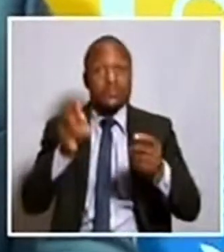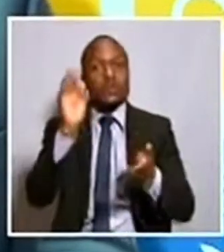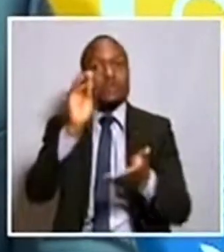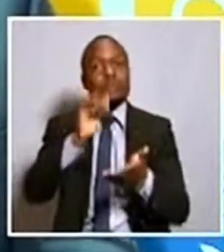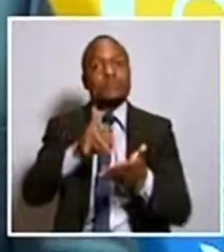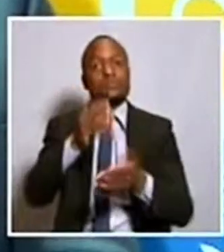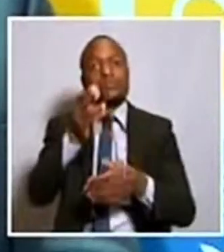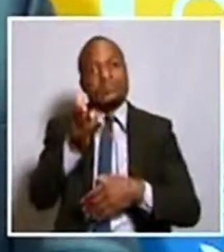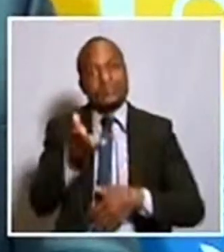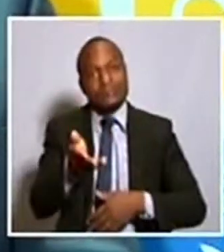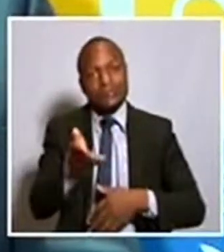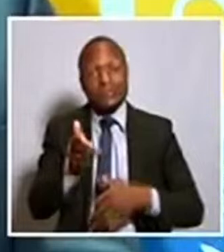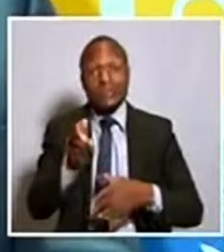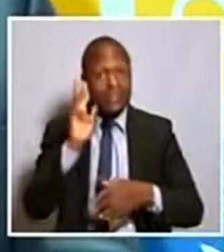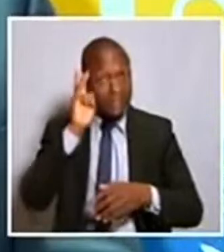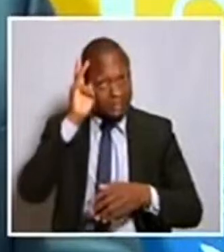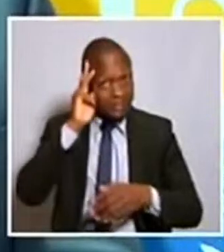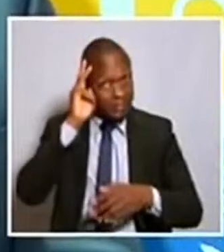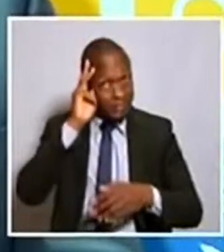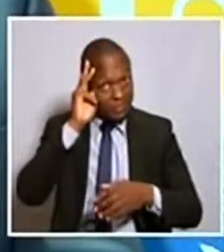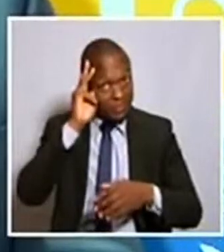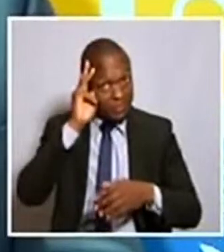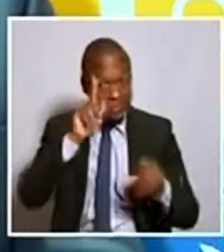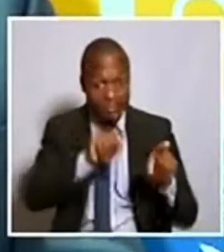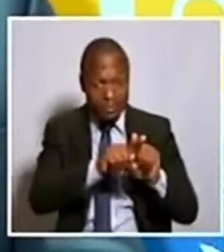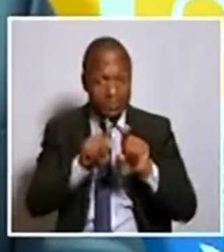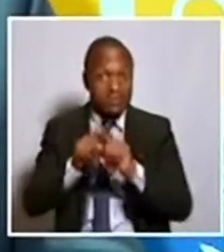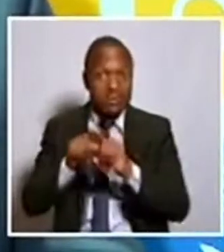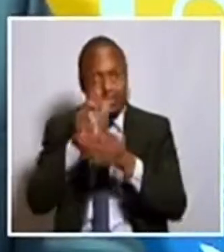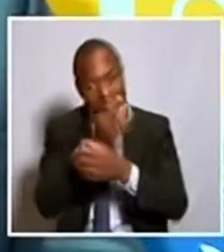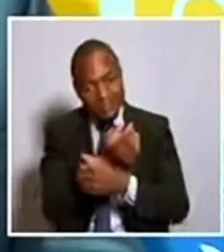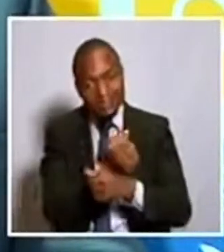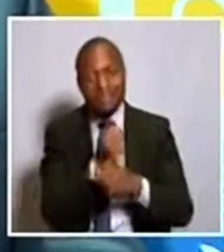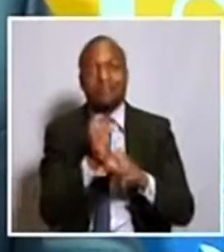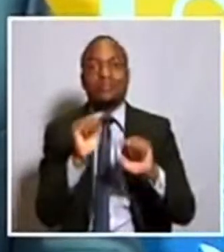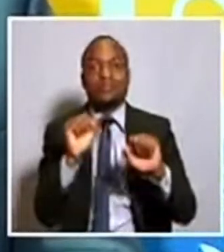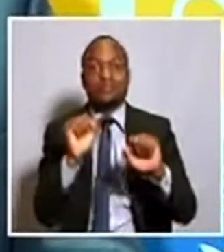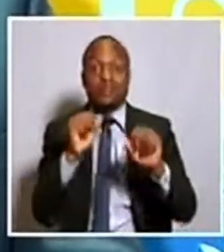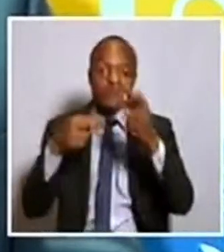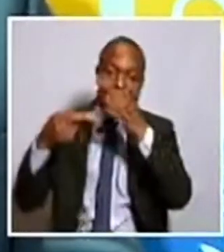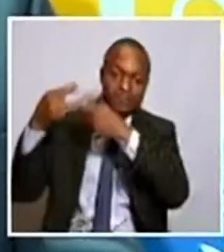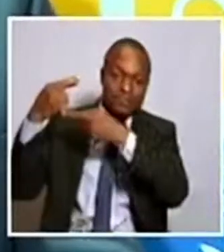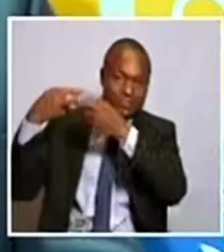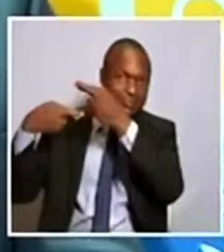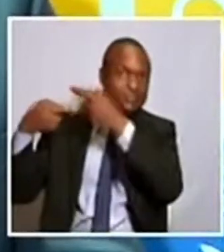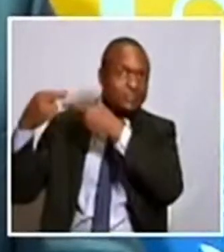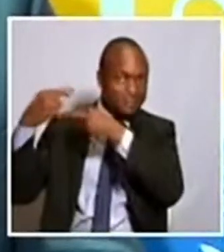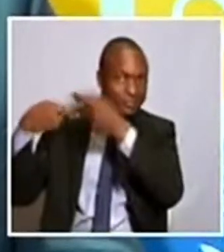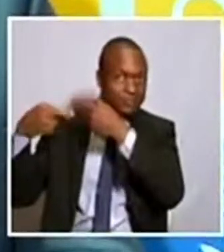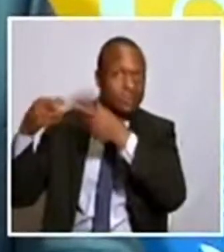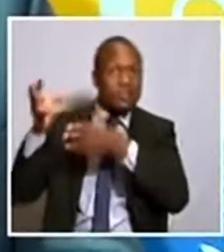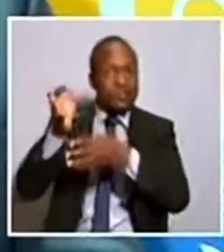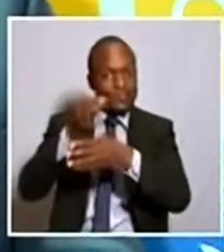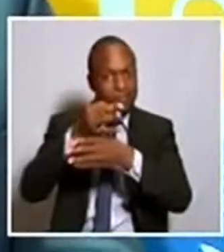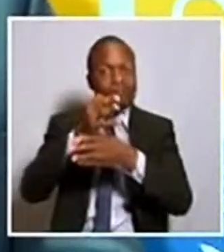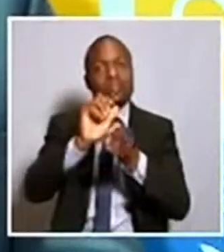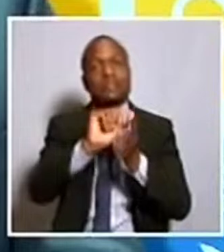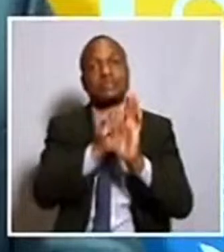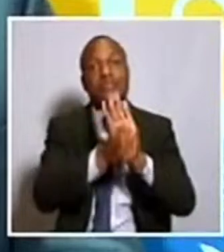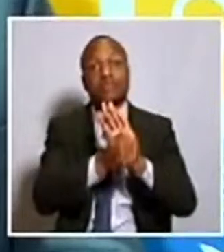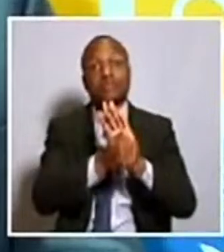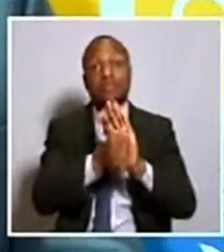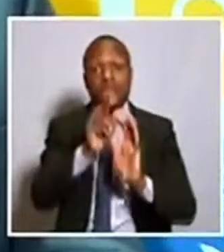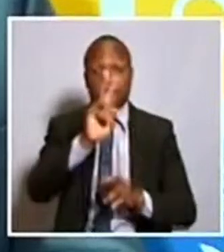place. As a ministry, we are also trying to address, to review the Fisheries Act